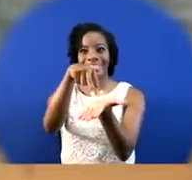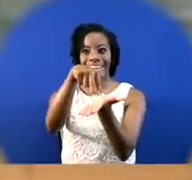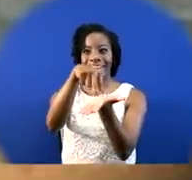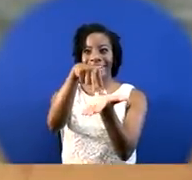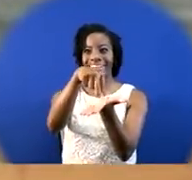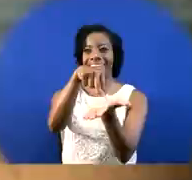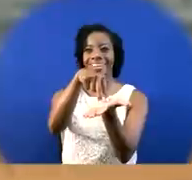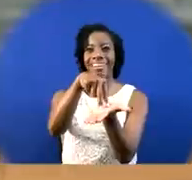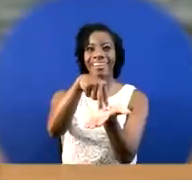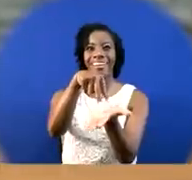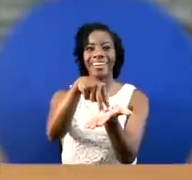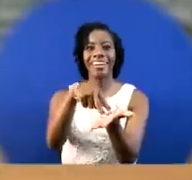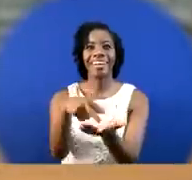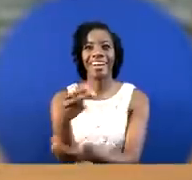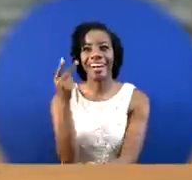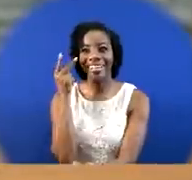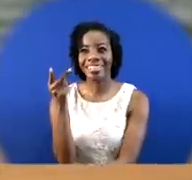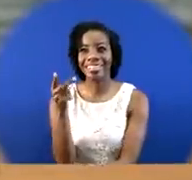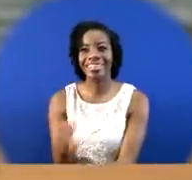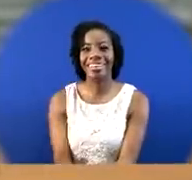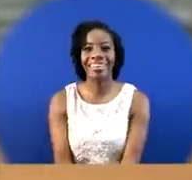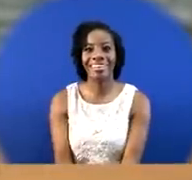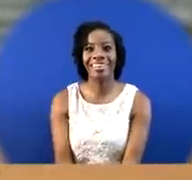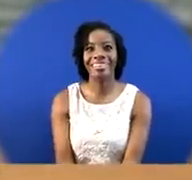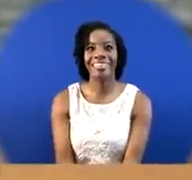Don Brown. I see you, Darryl.